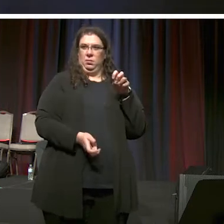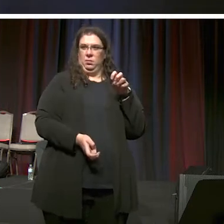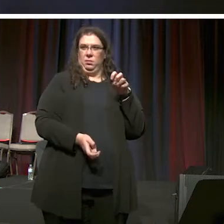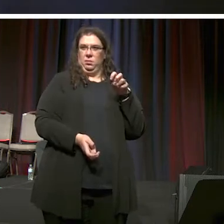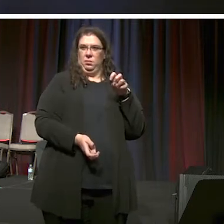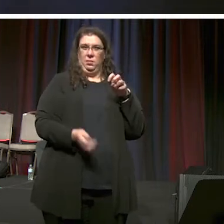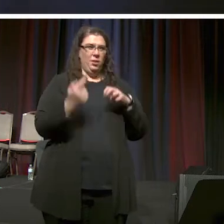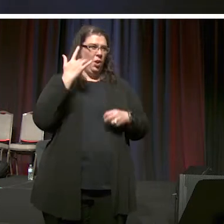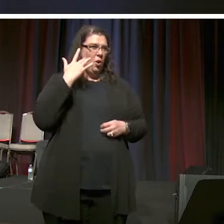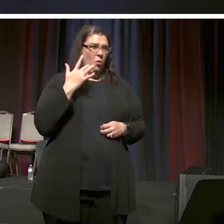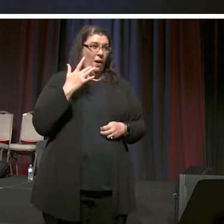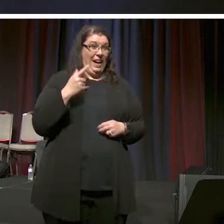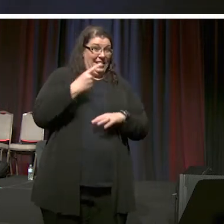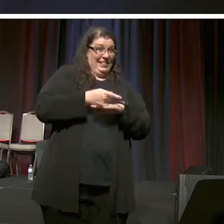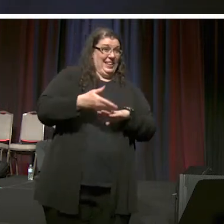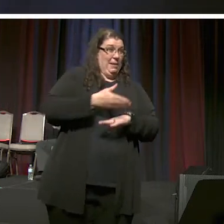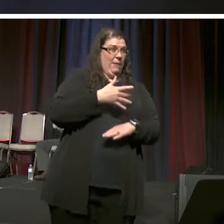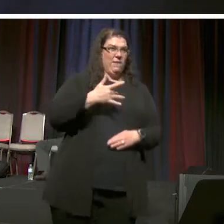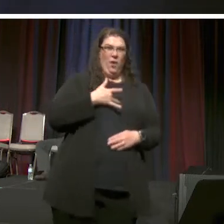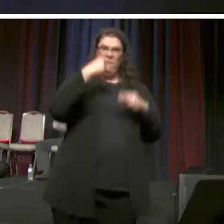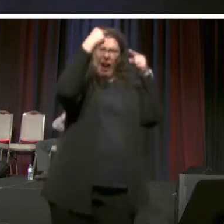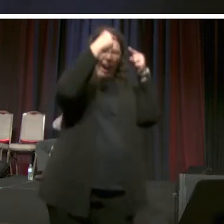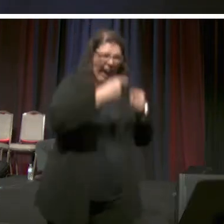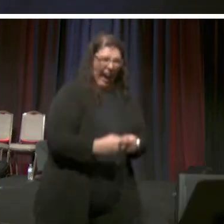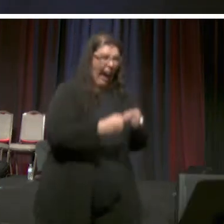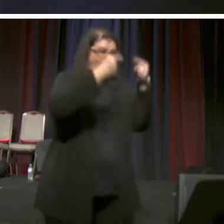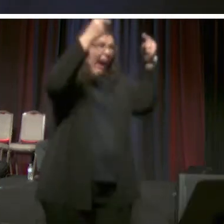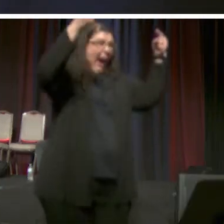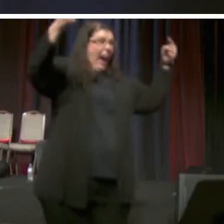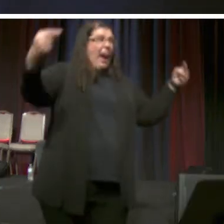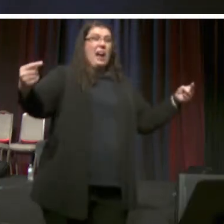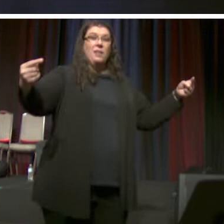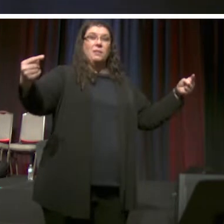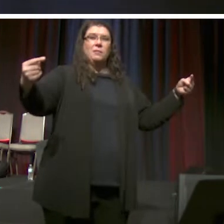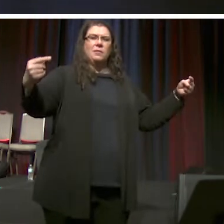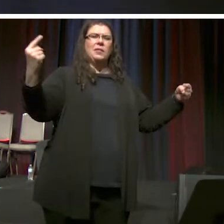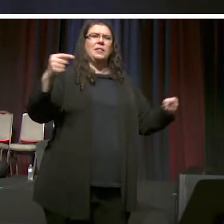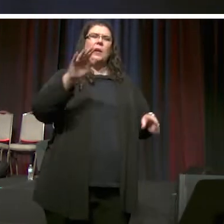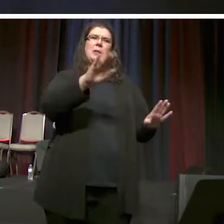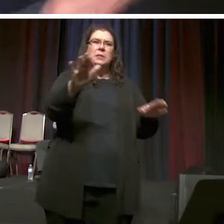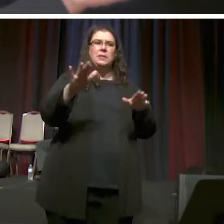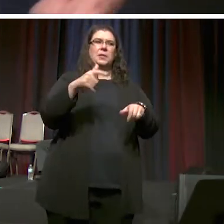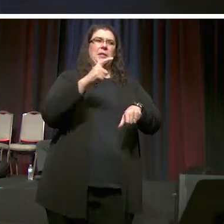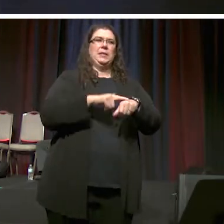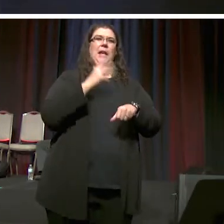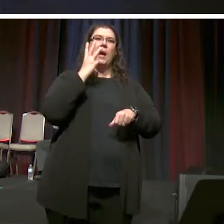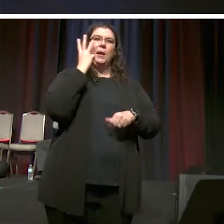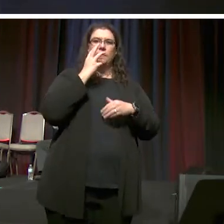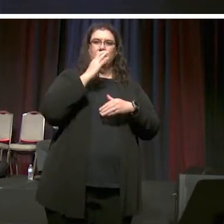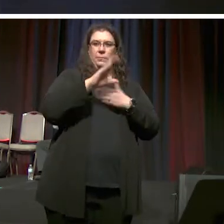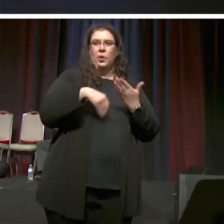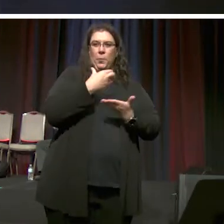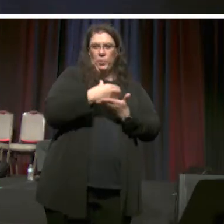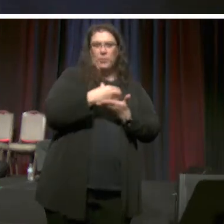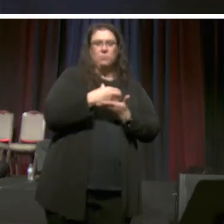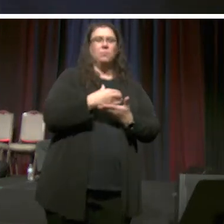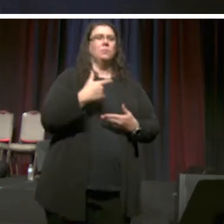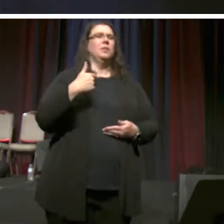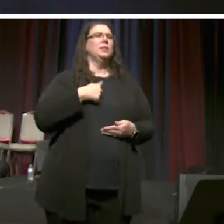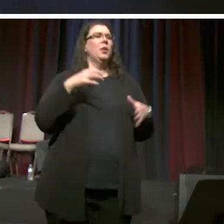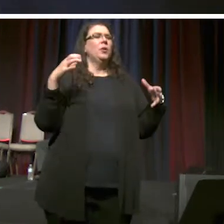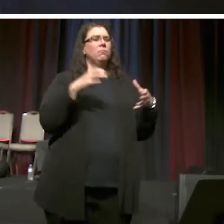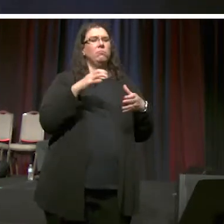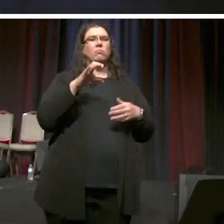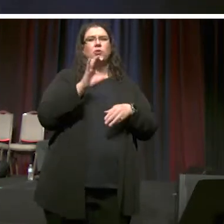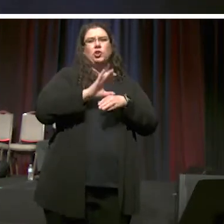far we were apart the previous day. So someone said, it's time for communion. So we went into the chapel at North Church, stood